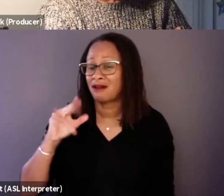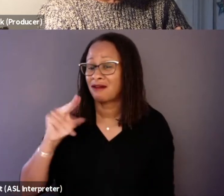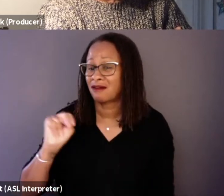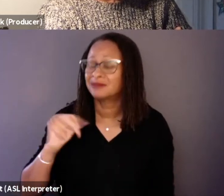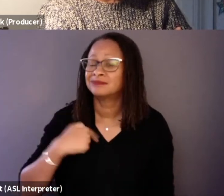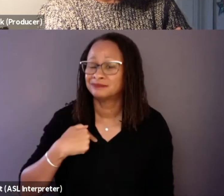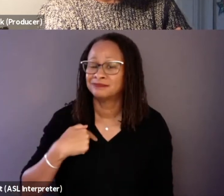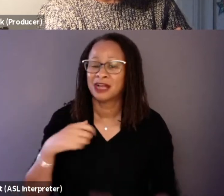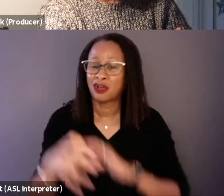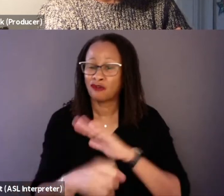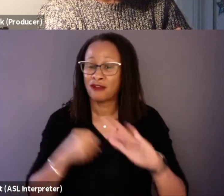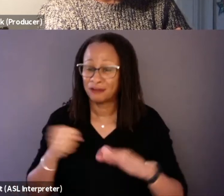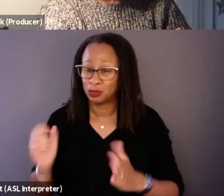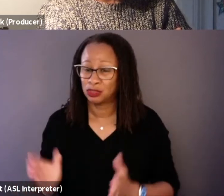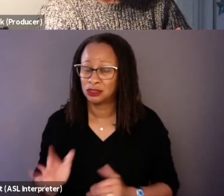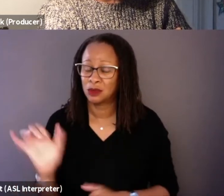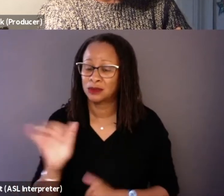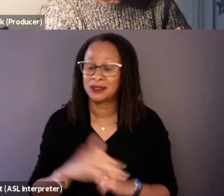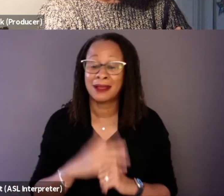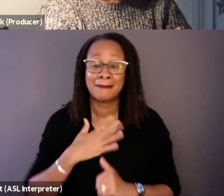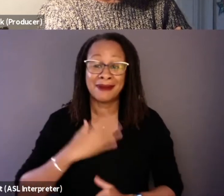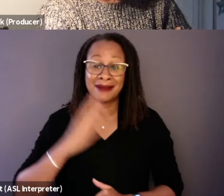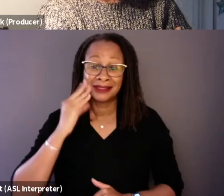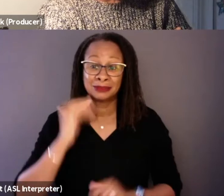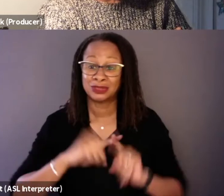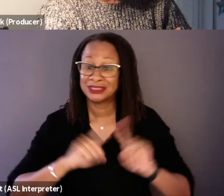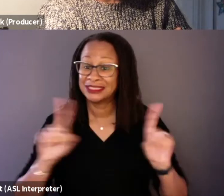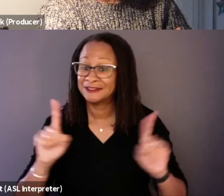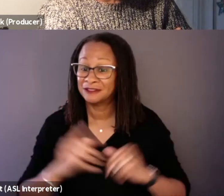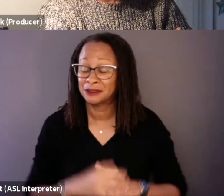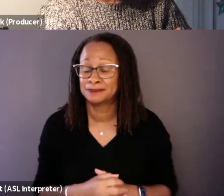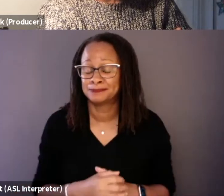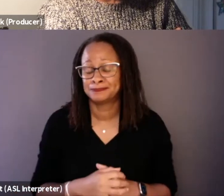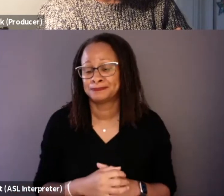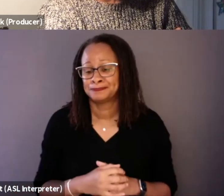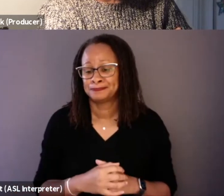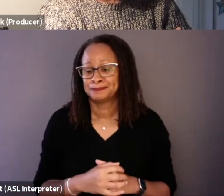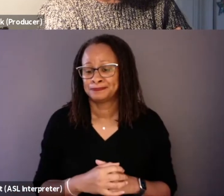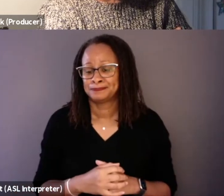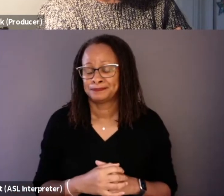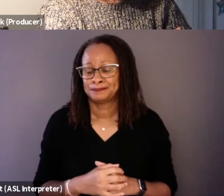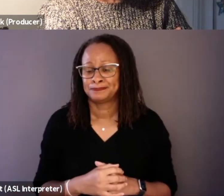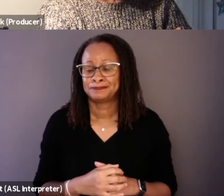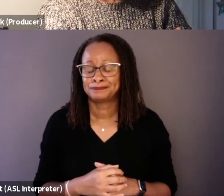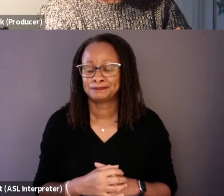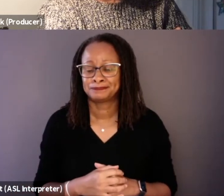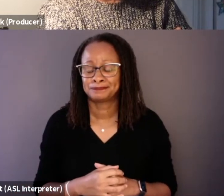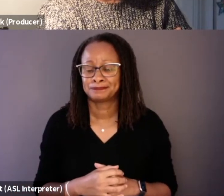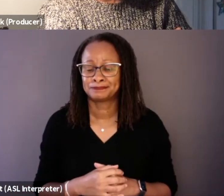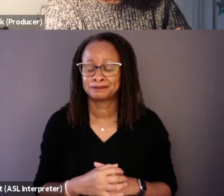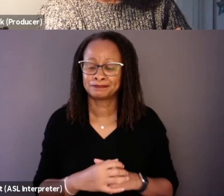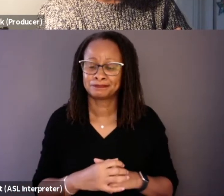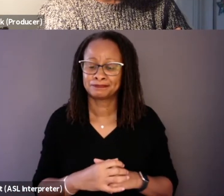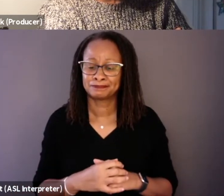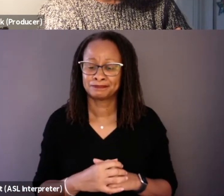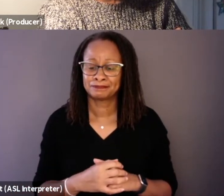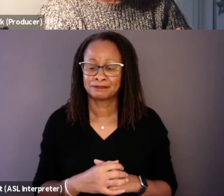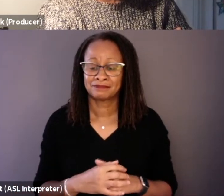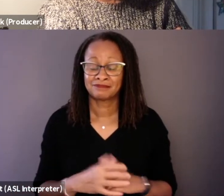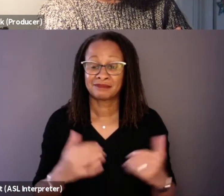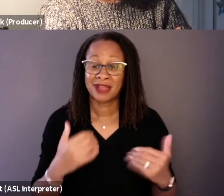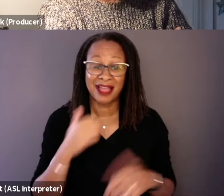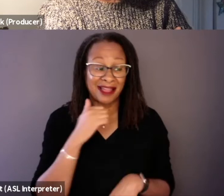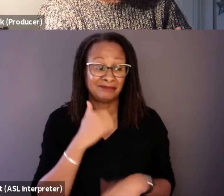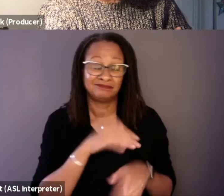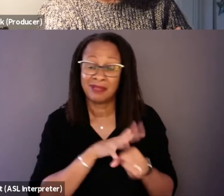My experience is like a different. I have 3 times food in